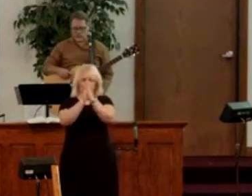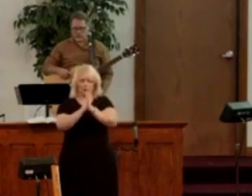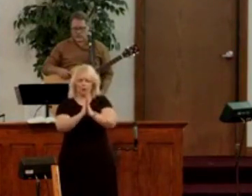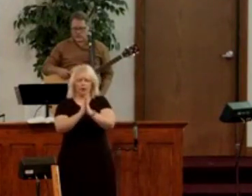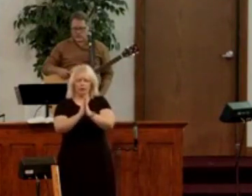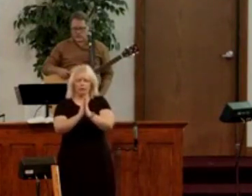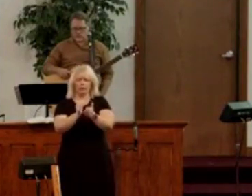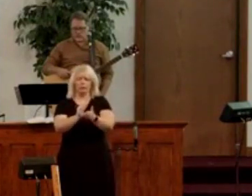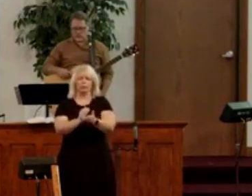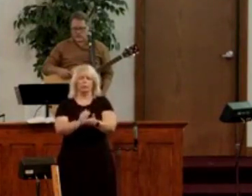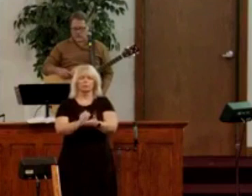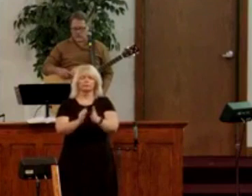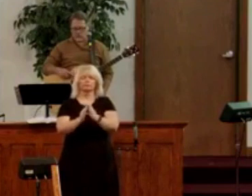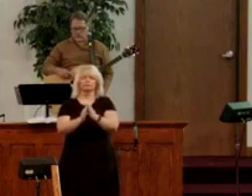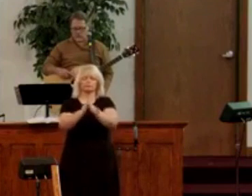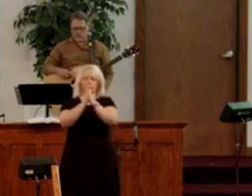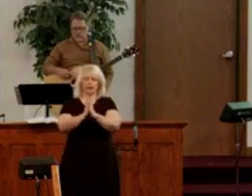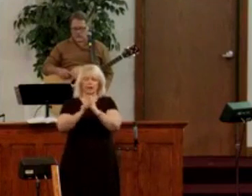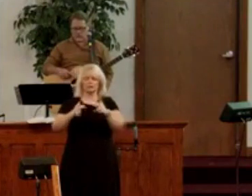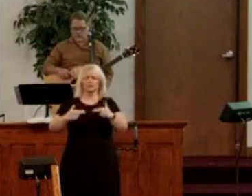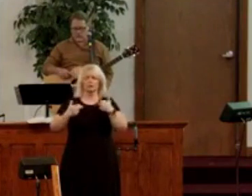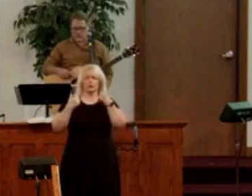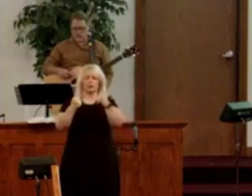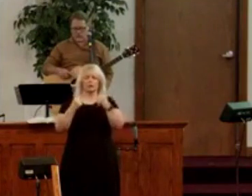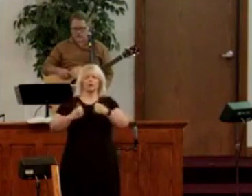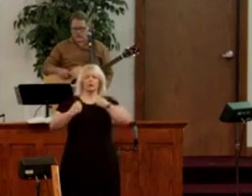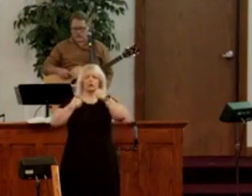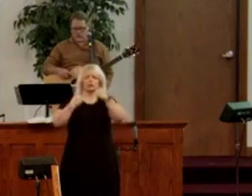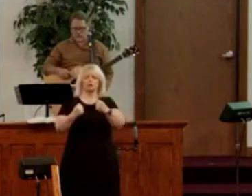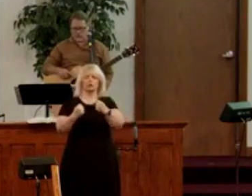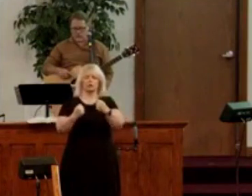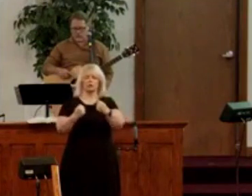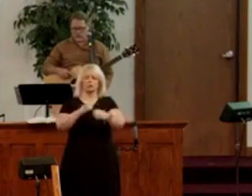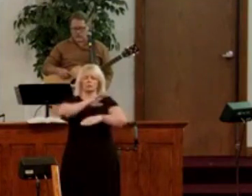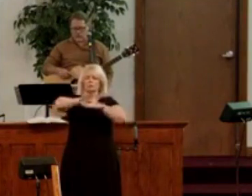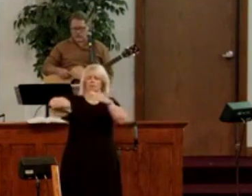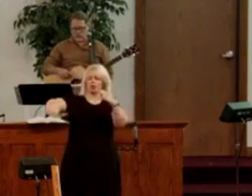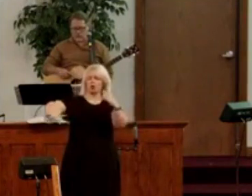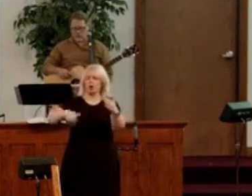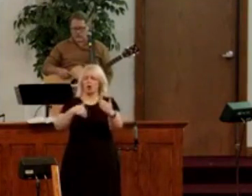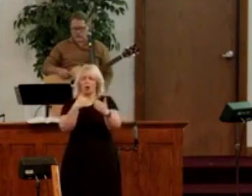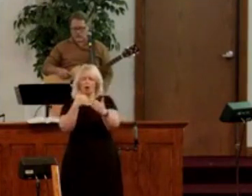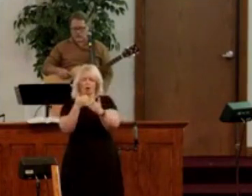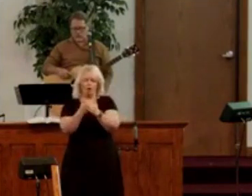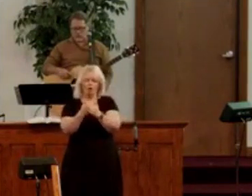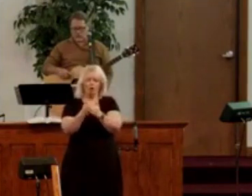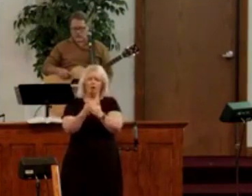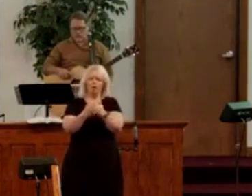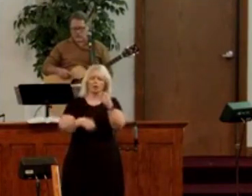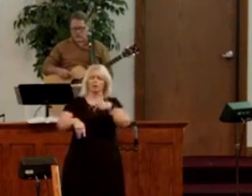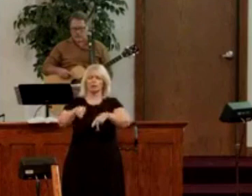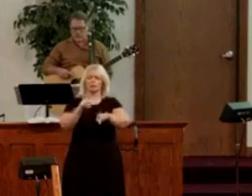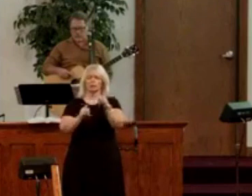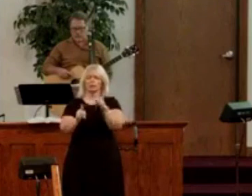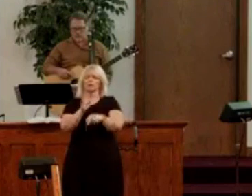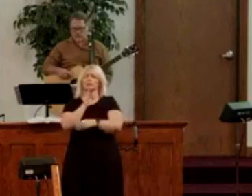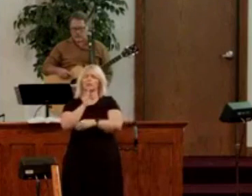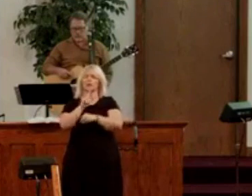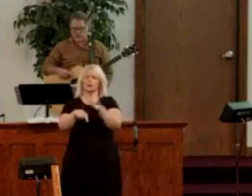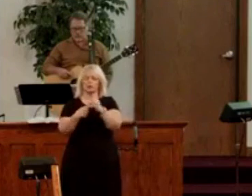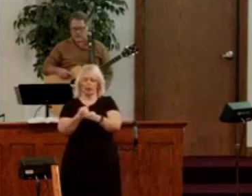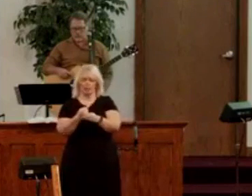healing and strength for all, for Debbie, for Connie, for Kenny, for Jim, for Nolan, for John, and for